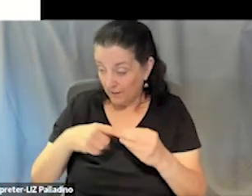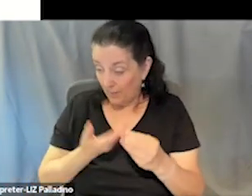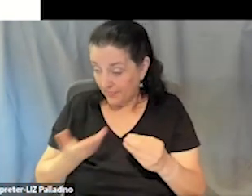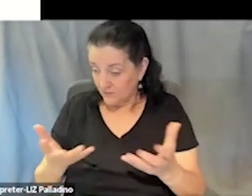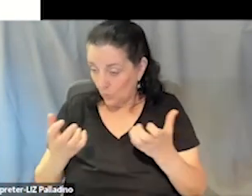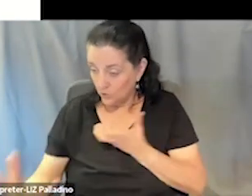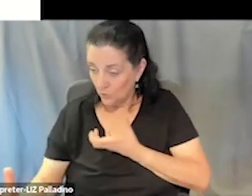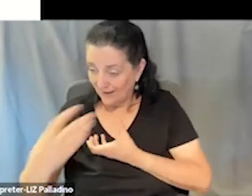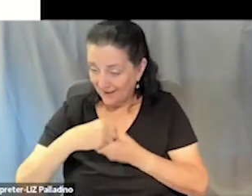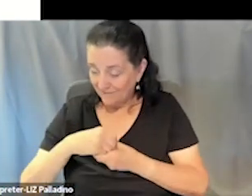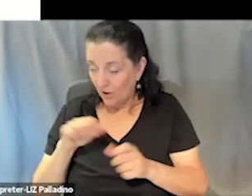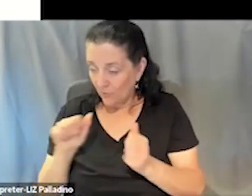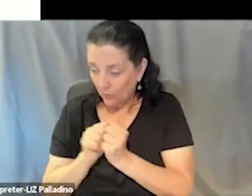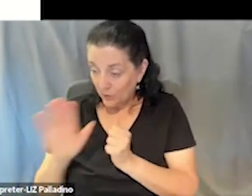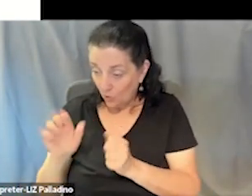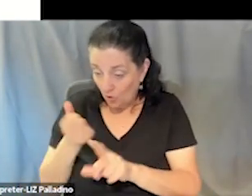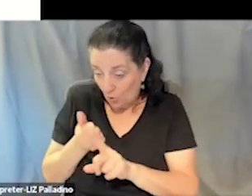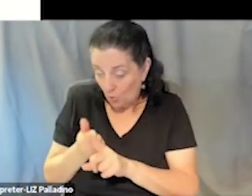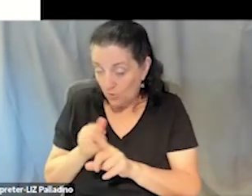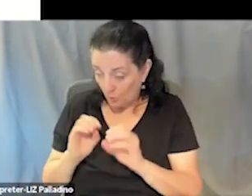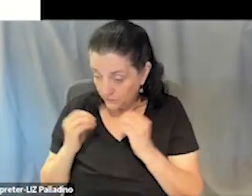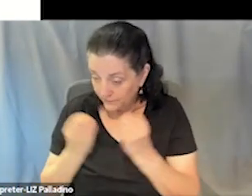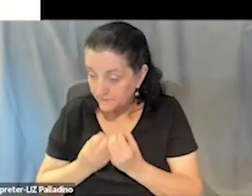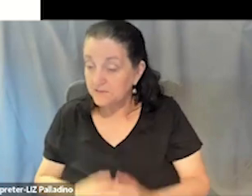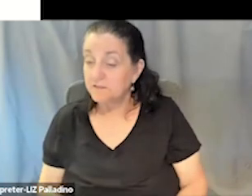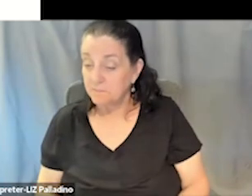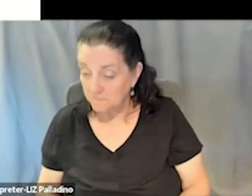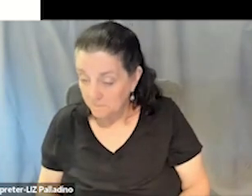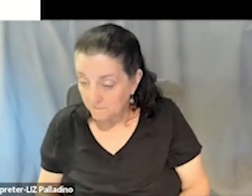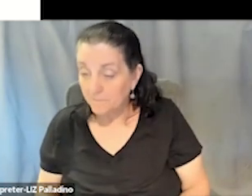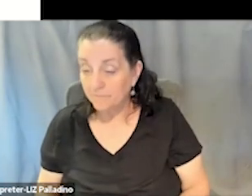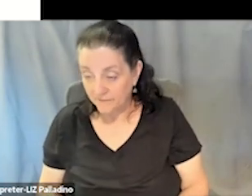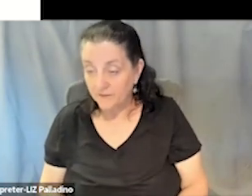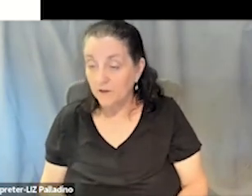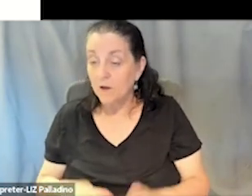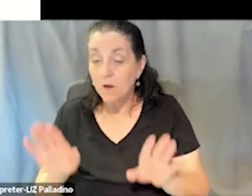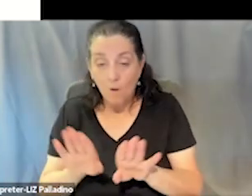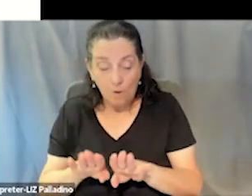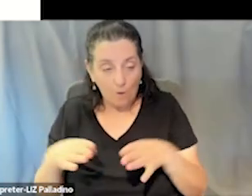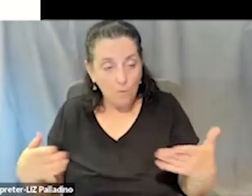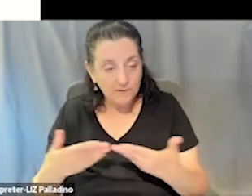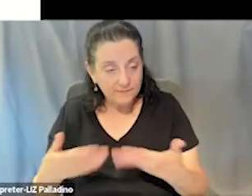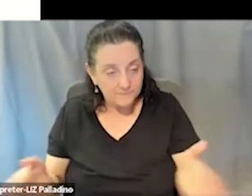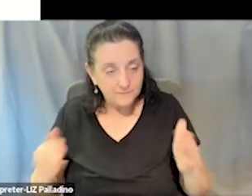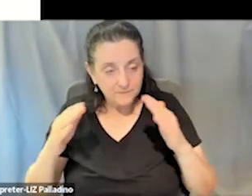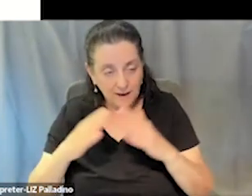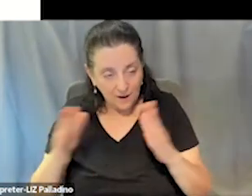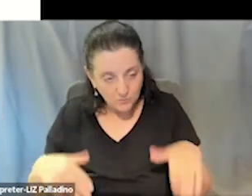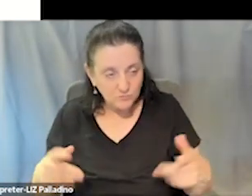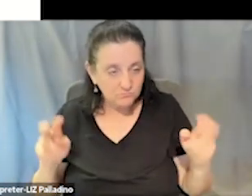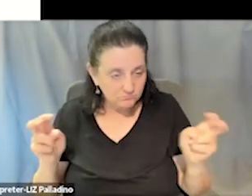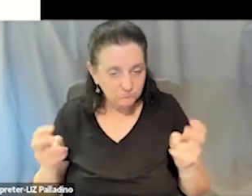your practice? Nice, awesome. Got open house, love it.